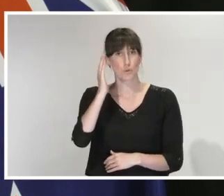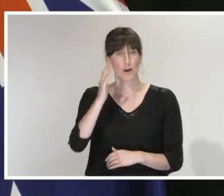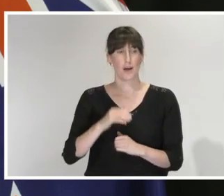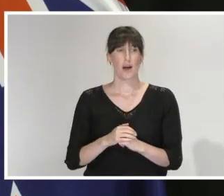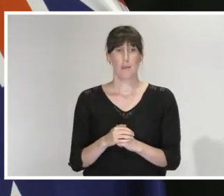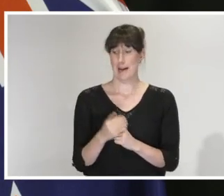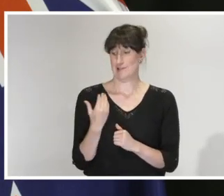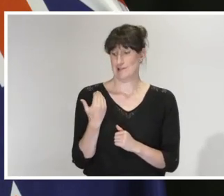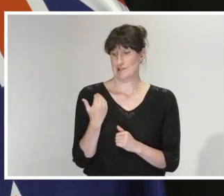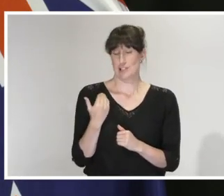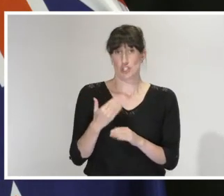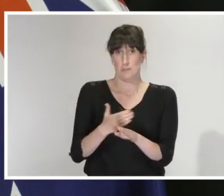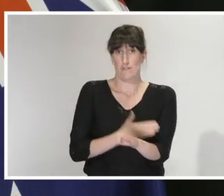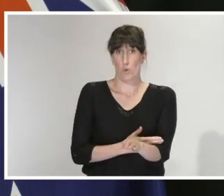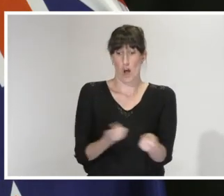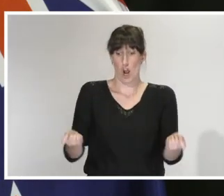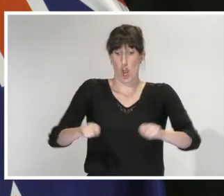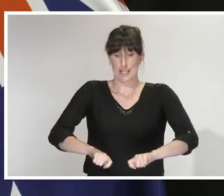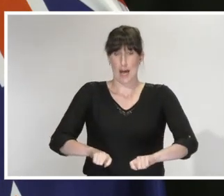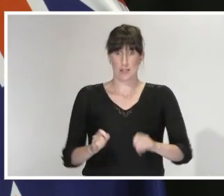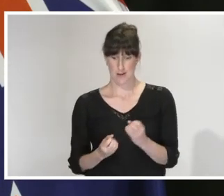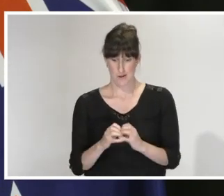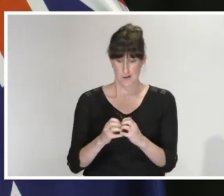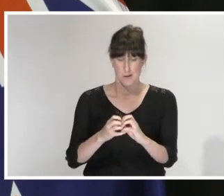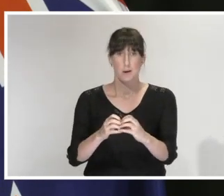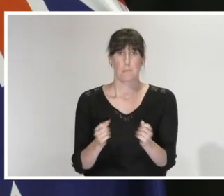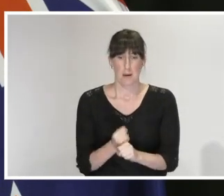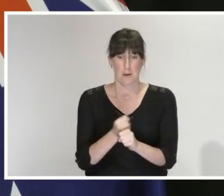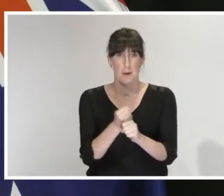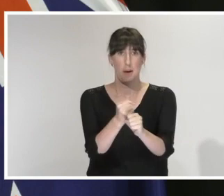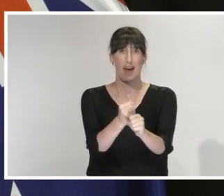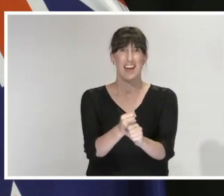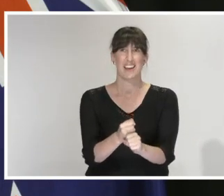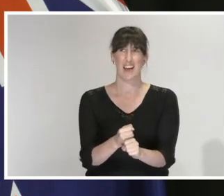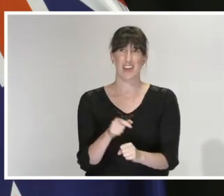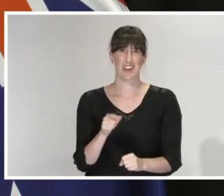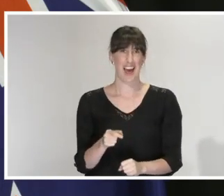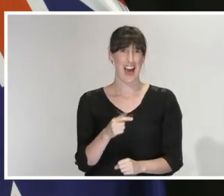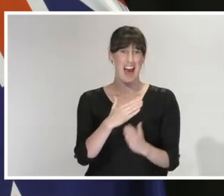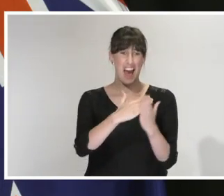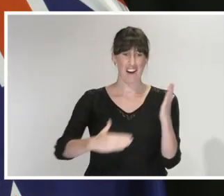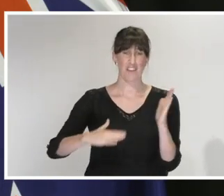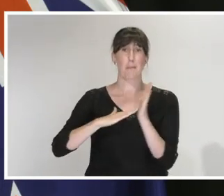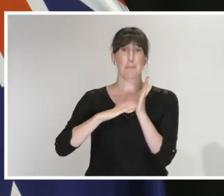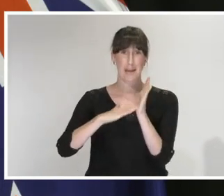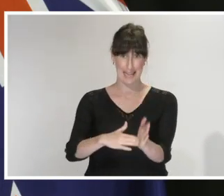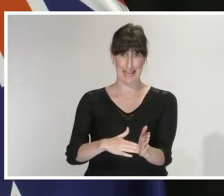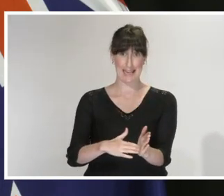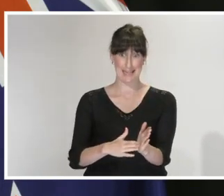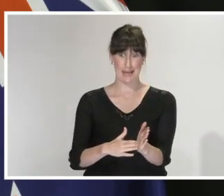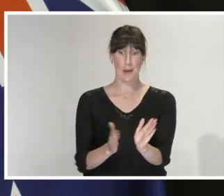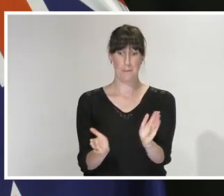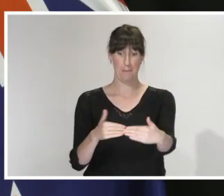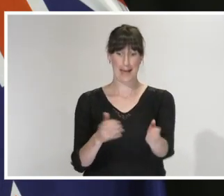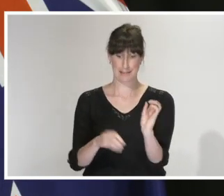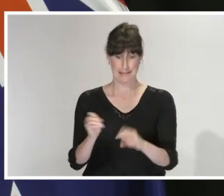these together just before the lockdown started. As you can imagine, they're putting together up to 500,000 of these packs. So they've been working at pace in